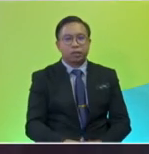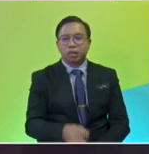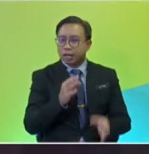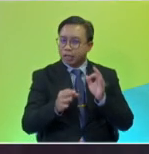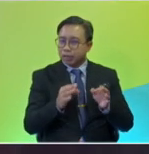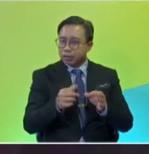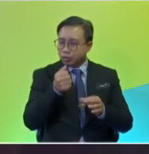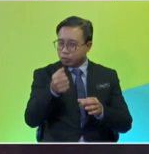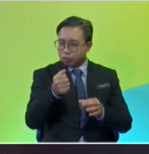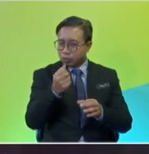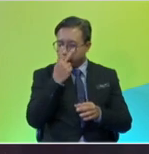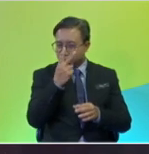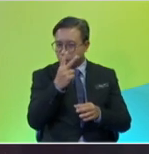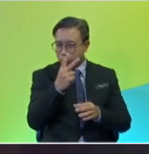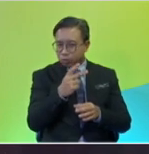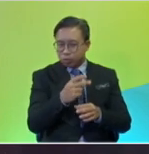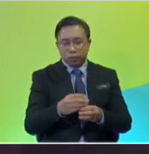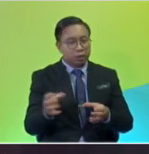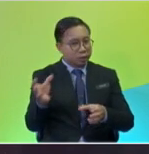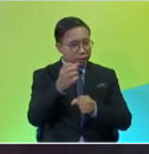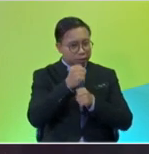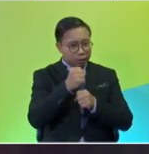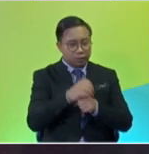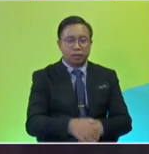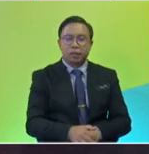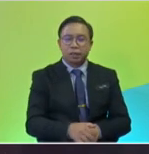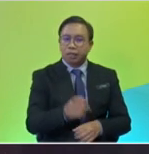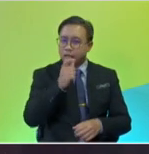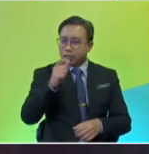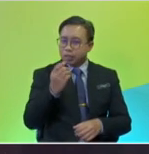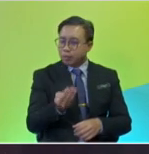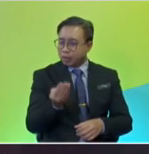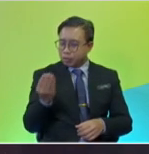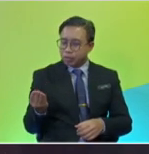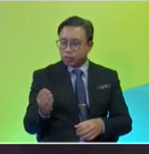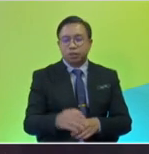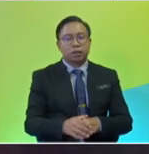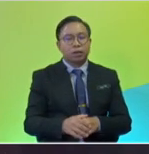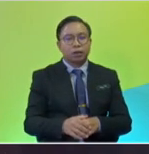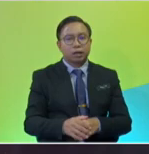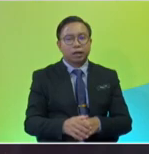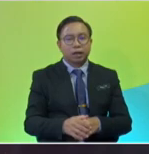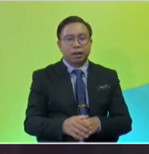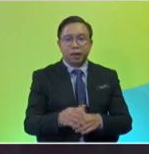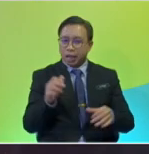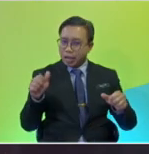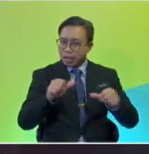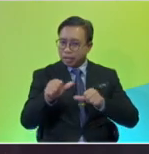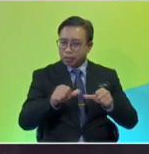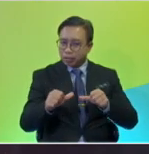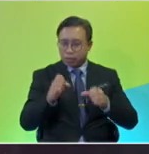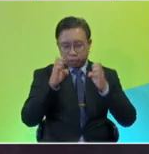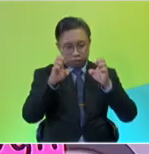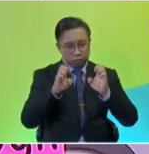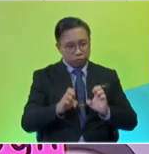say, those of you who are watching right now, if they were to get, if they want to get the materials from today's lesson or any enhancement exercises, from where can they get